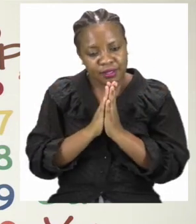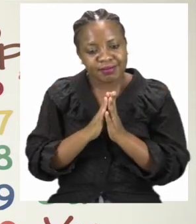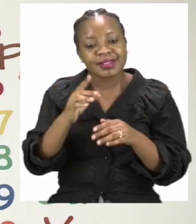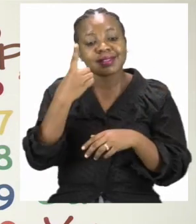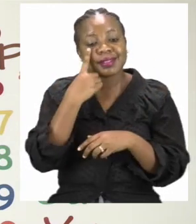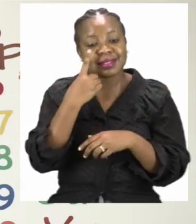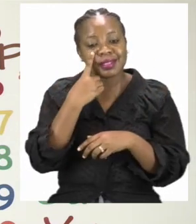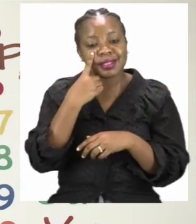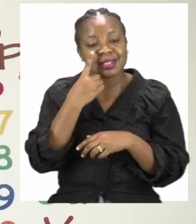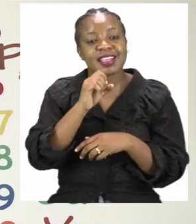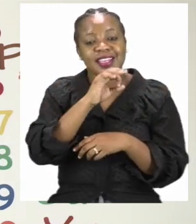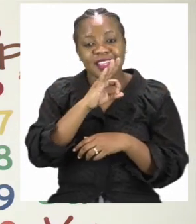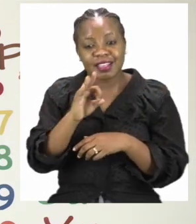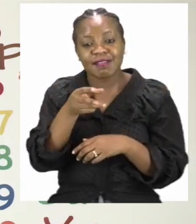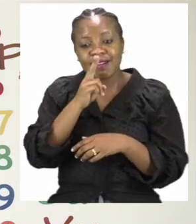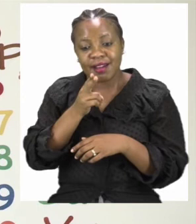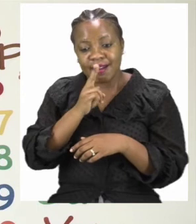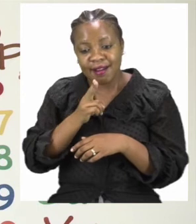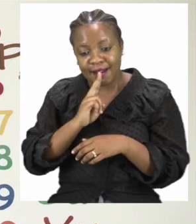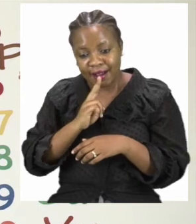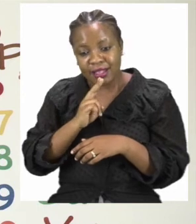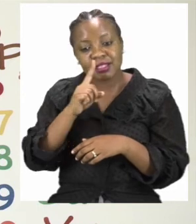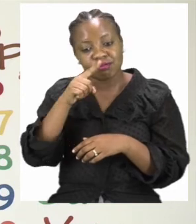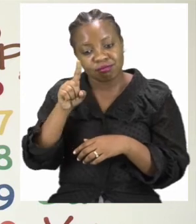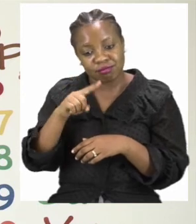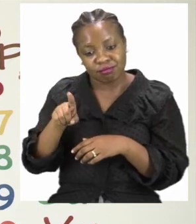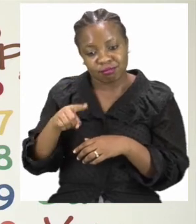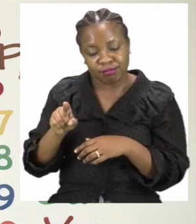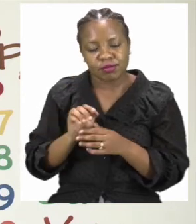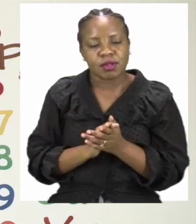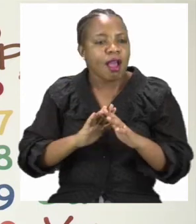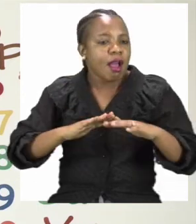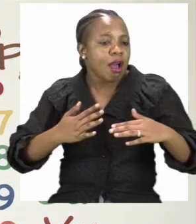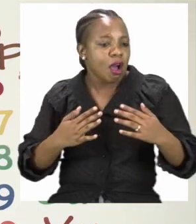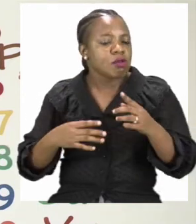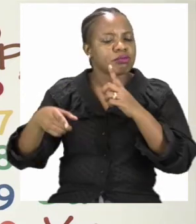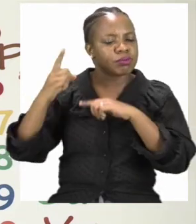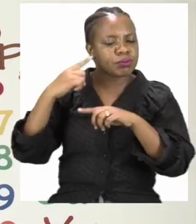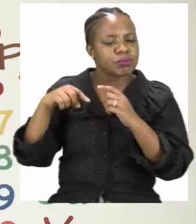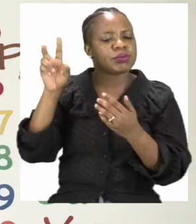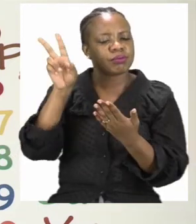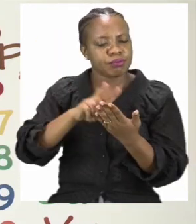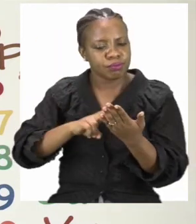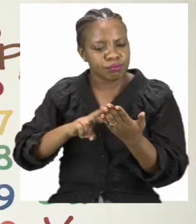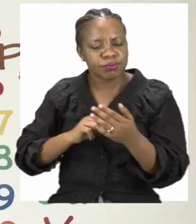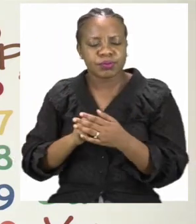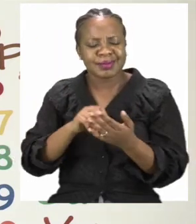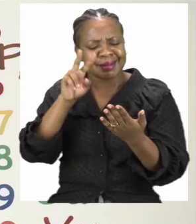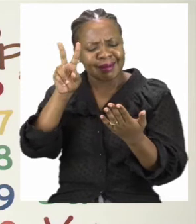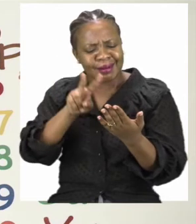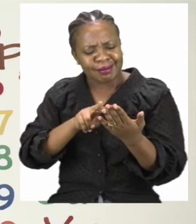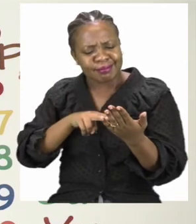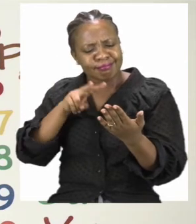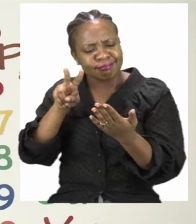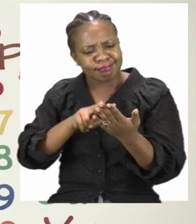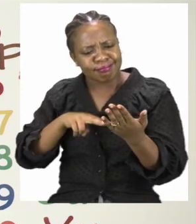that? By reading the passage again. Take your time, read each word,